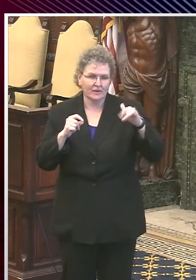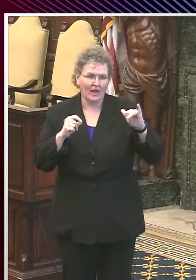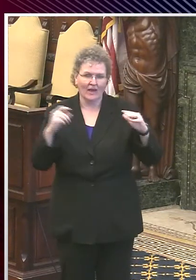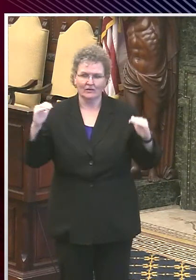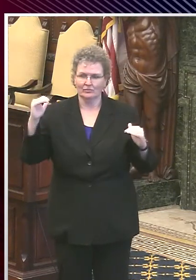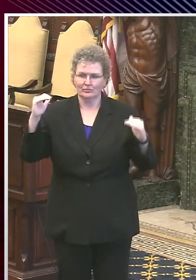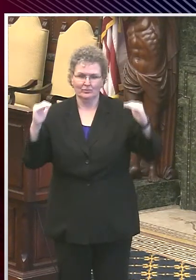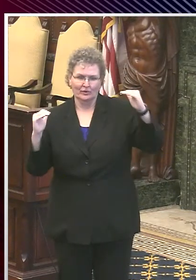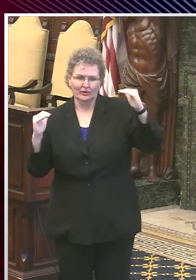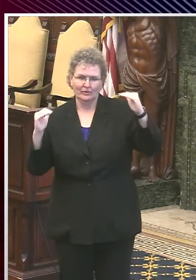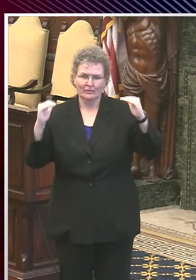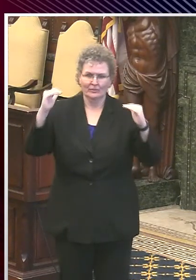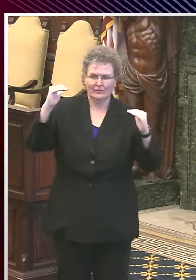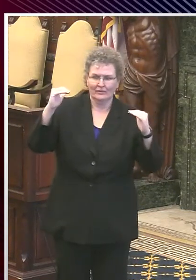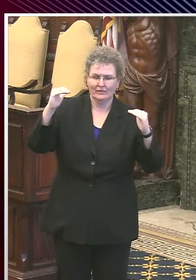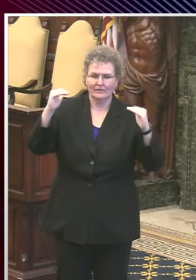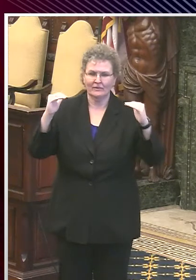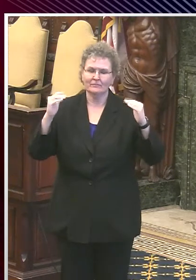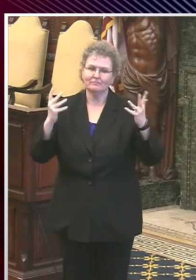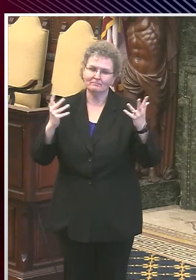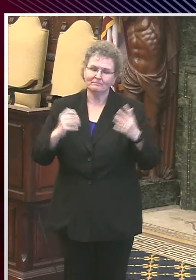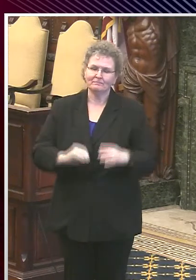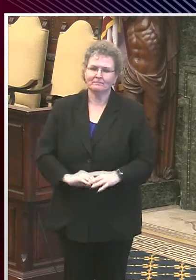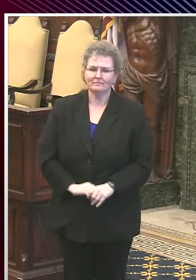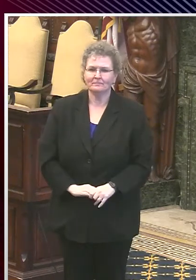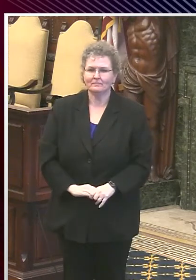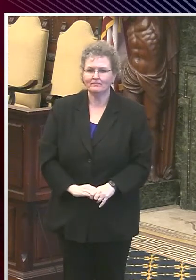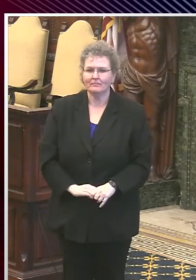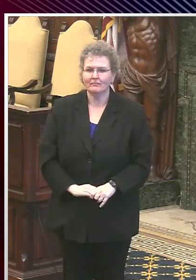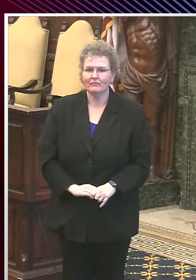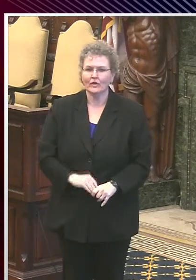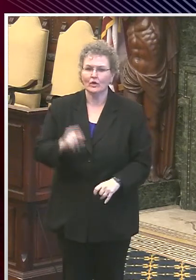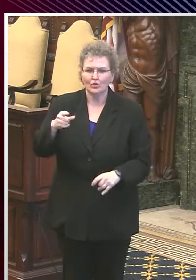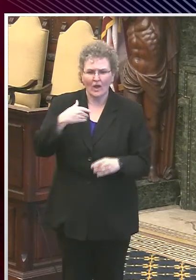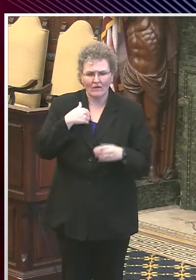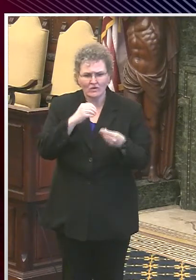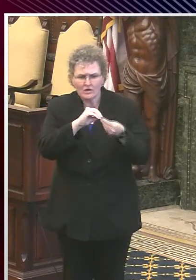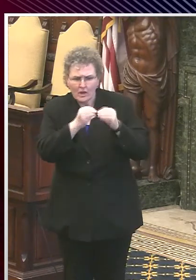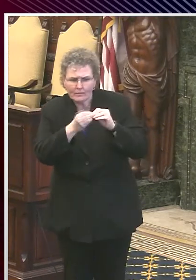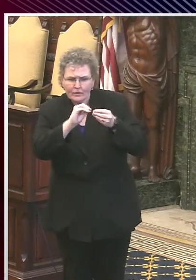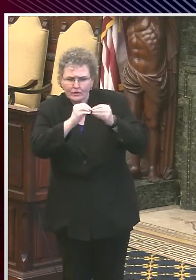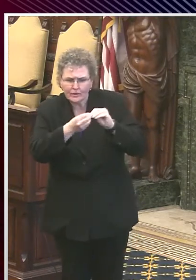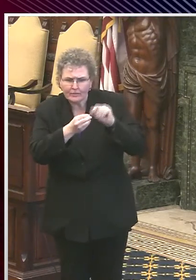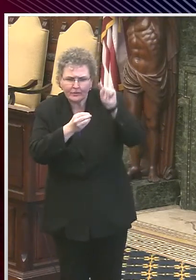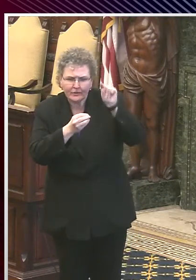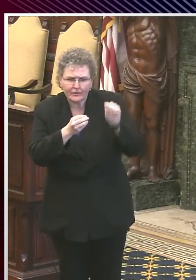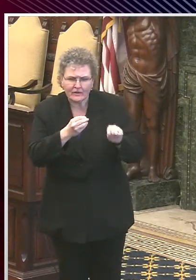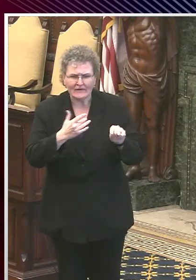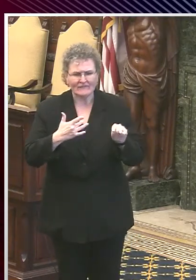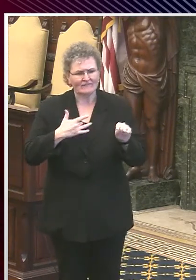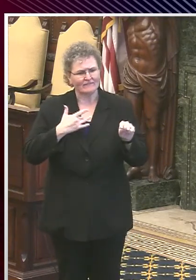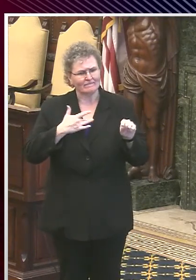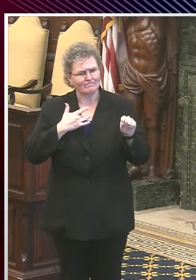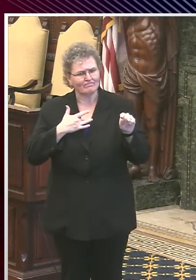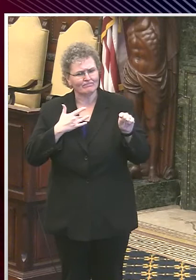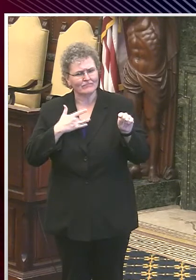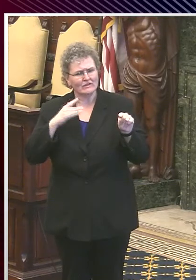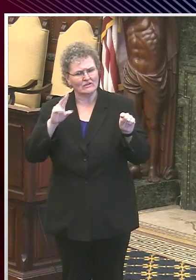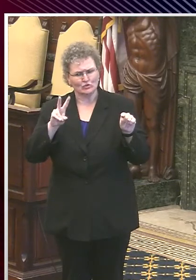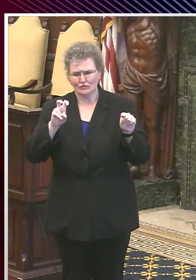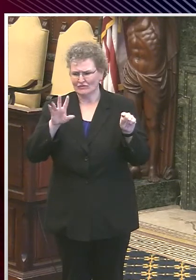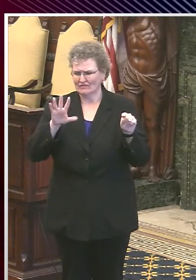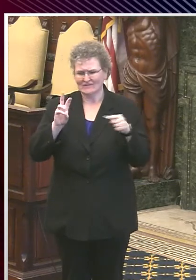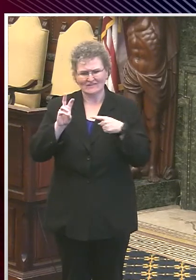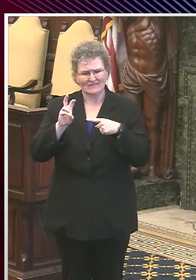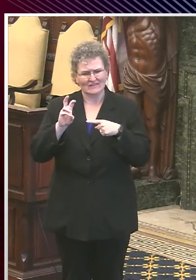do you have any idea, statistics, or kind of a numerical sense of what percentage of the 256,000